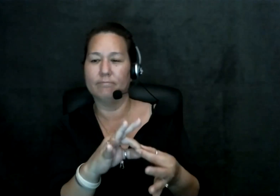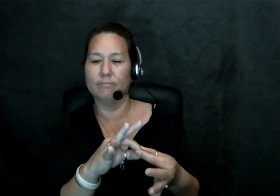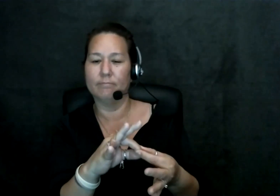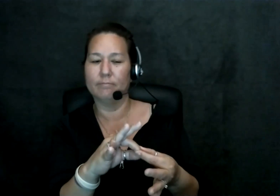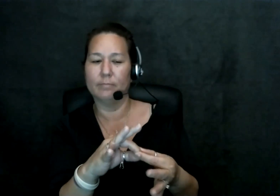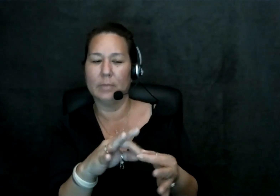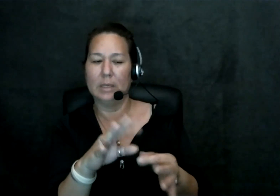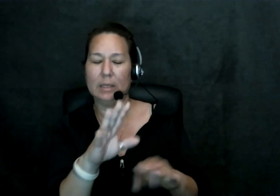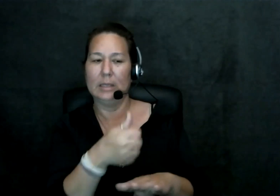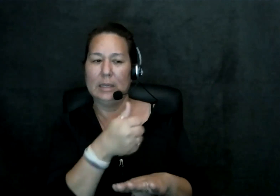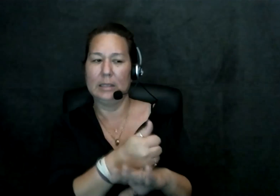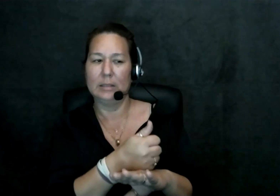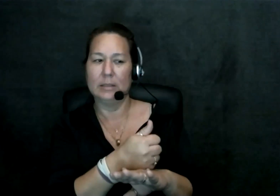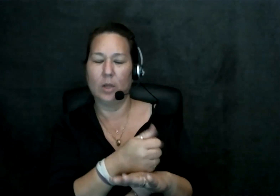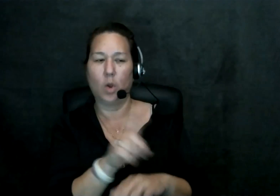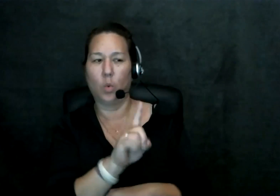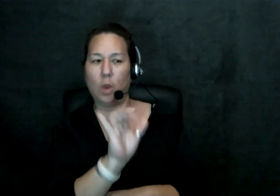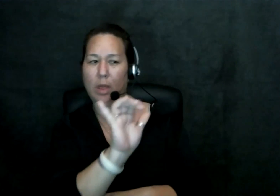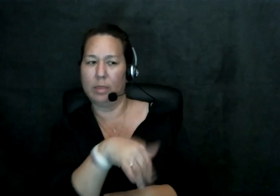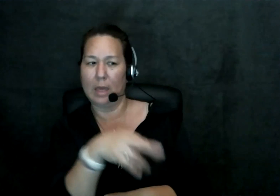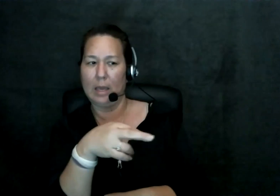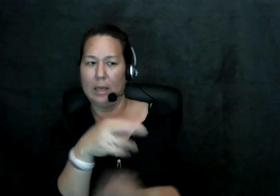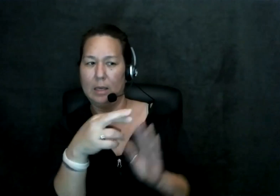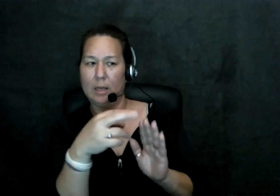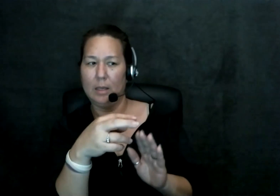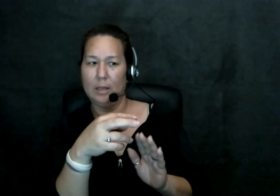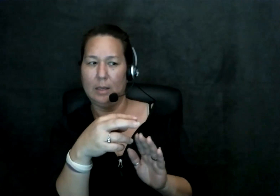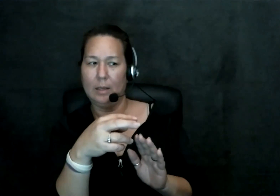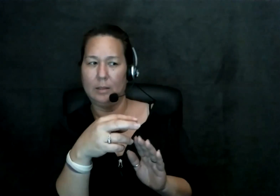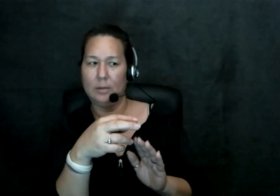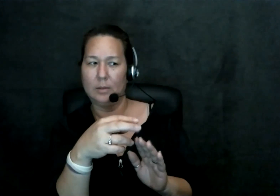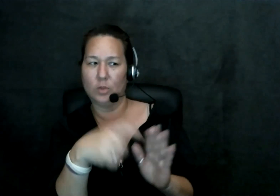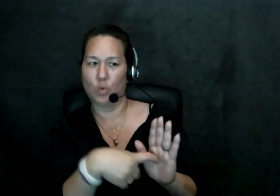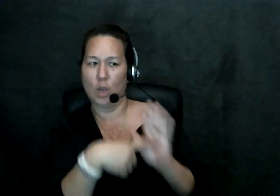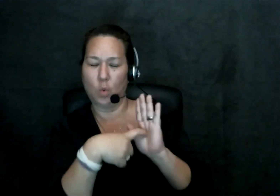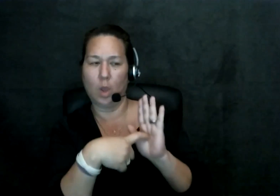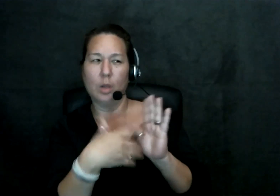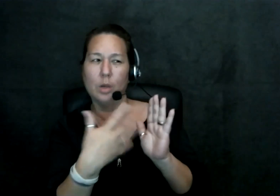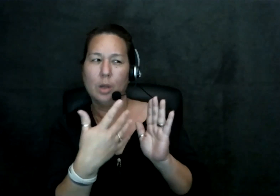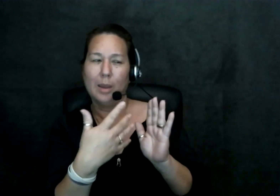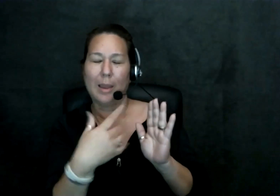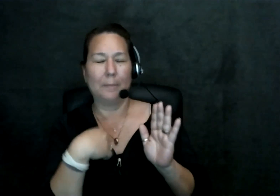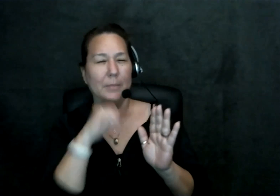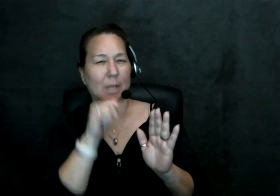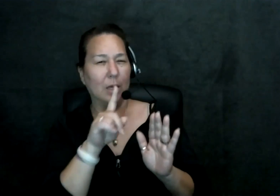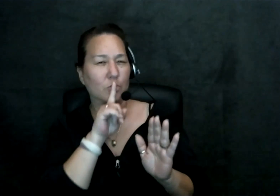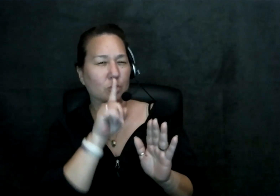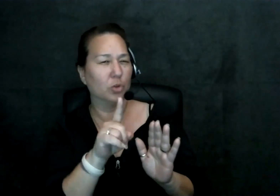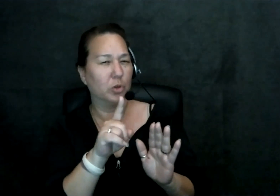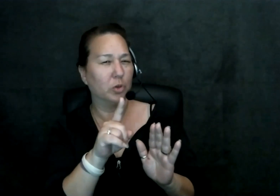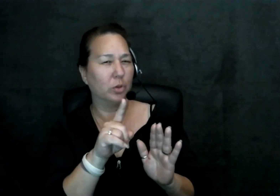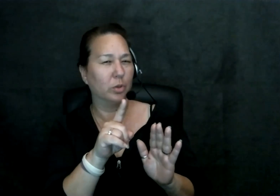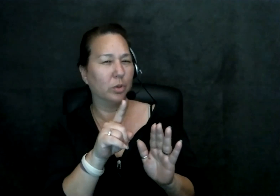setting where that is required, I'm afraid I'm not sure I caught exactly what